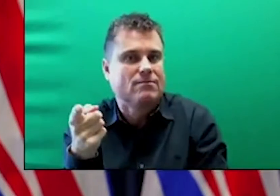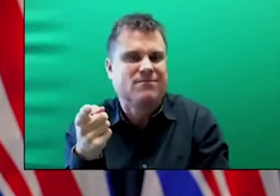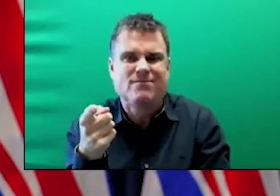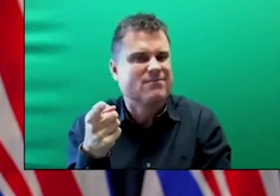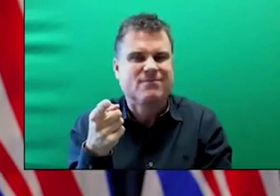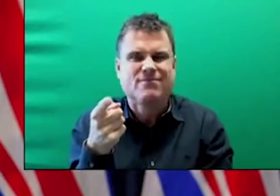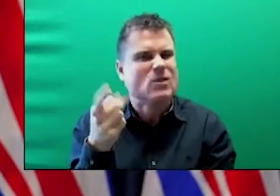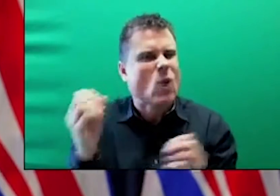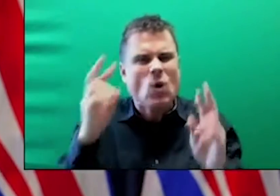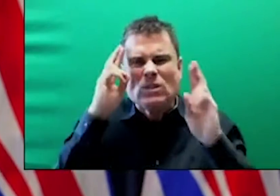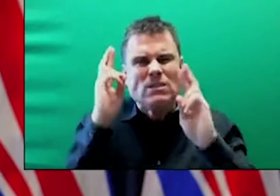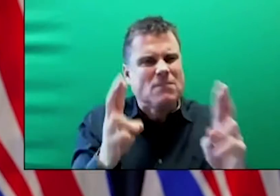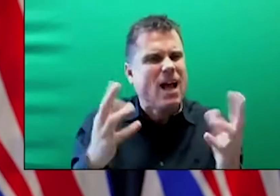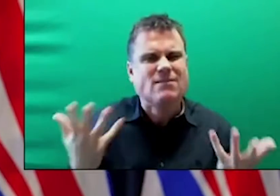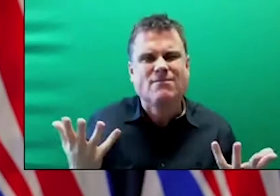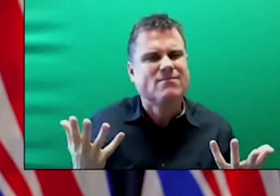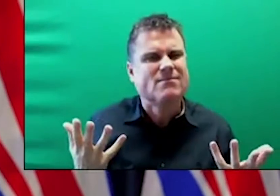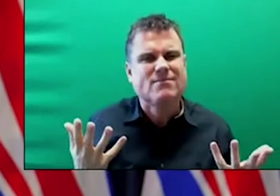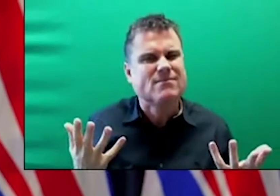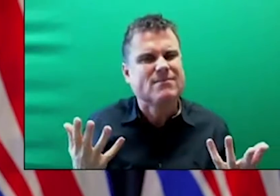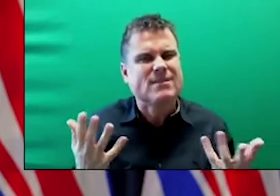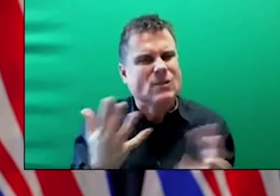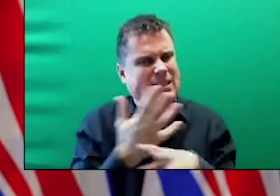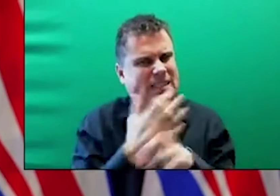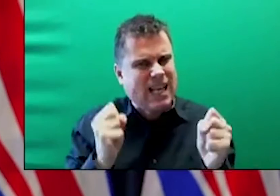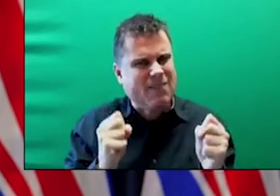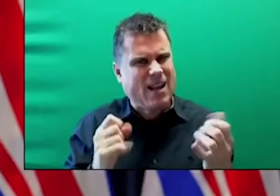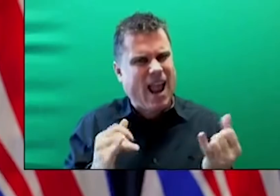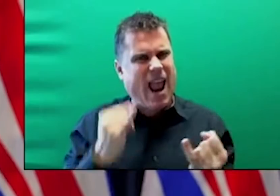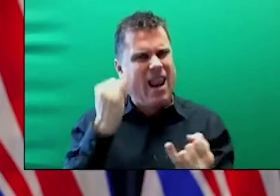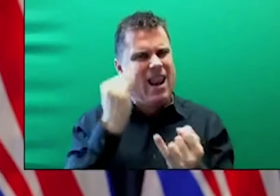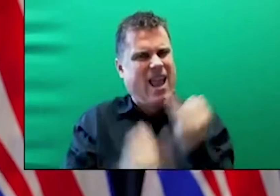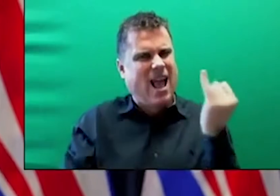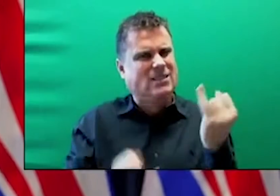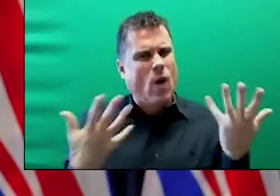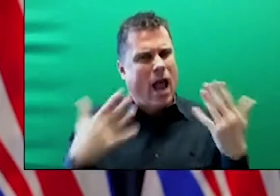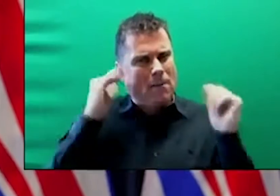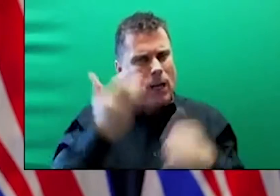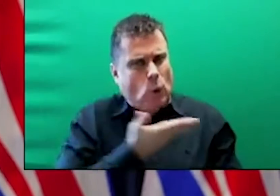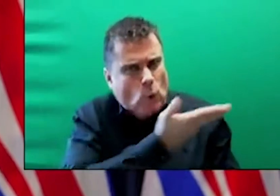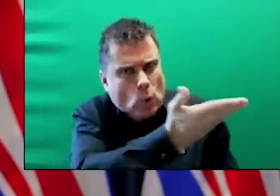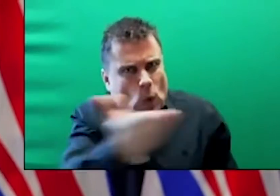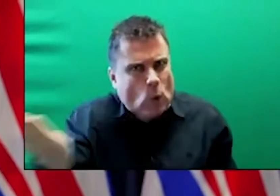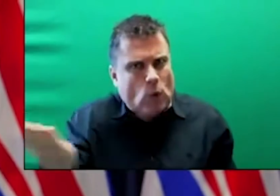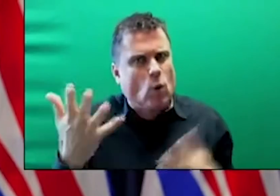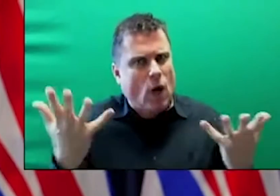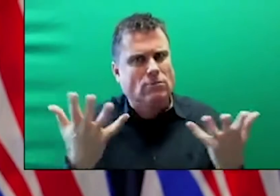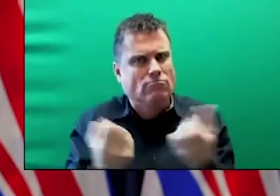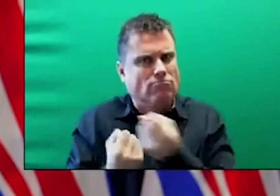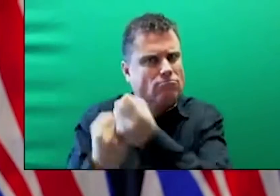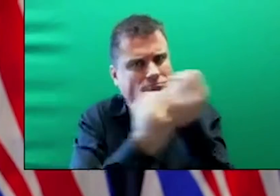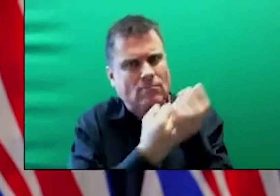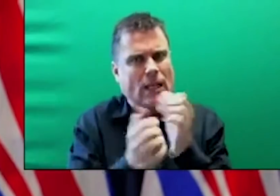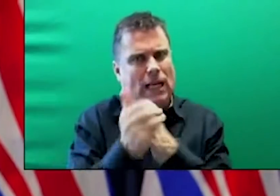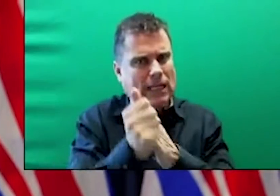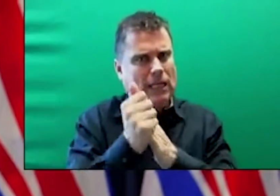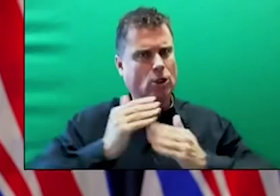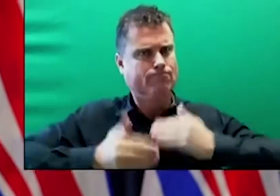Premier, Manitoba has implemented a 14-day quarantine for anyone coming into the province due to concern around the